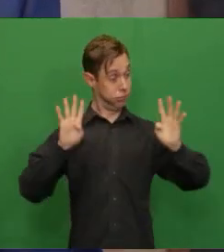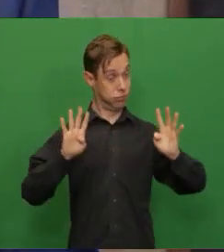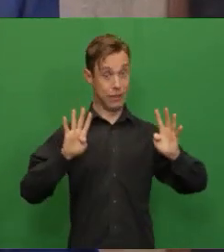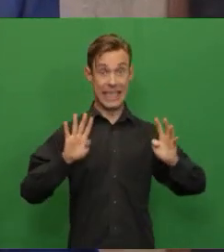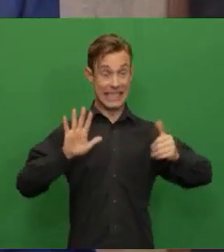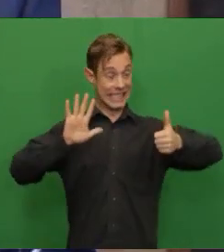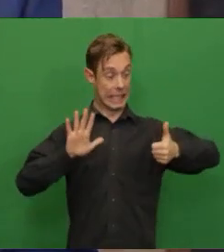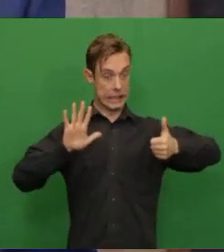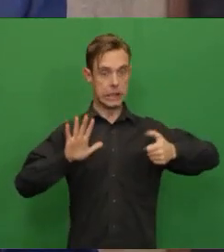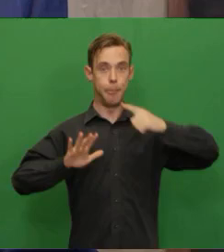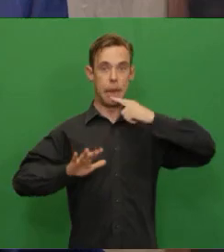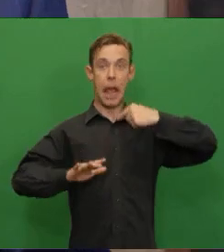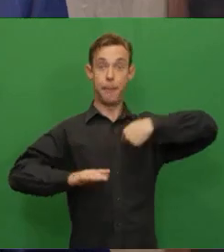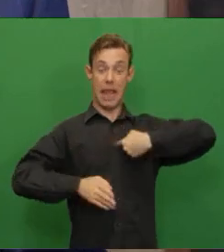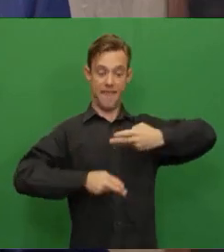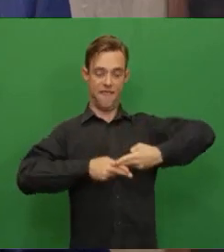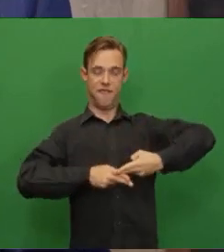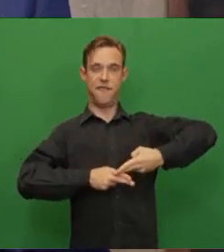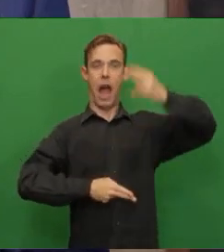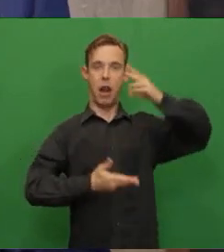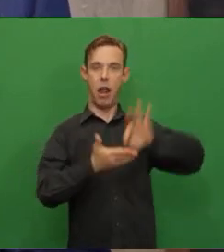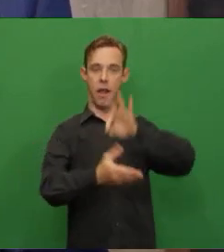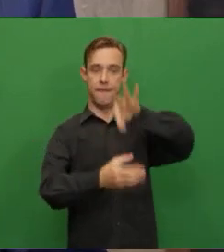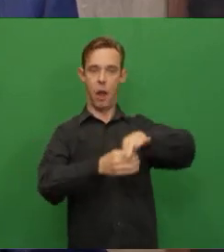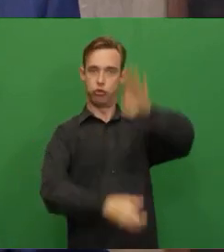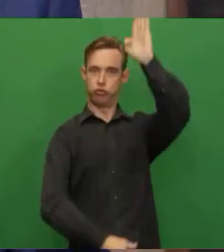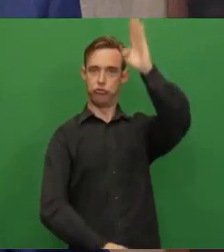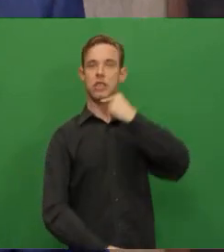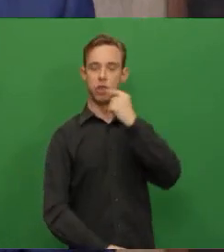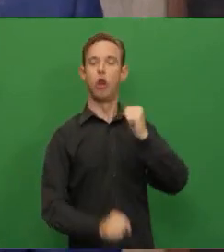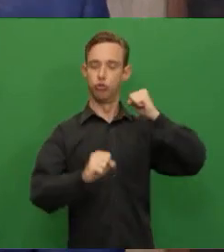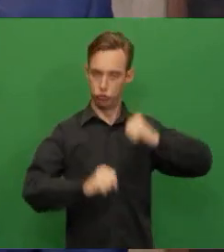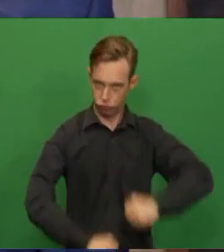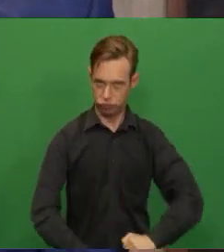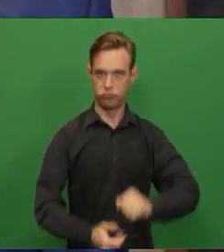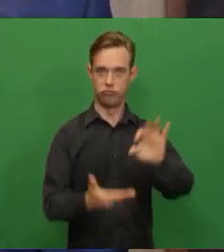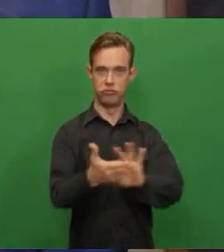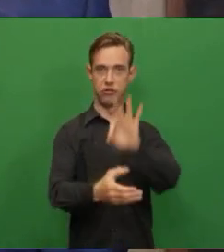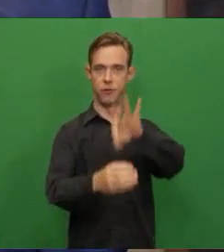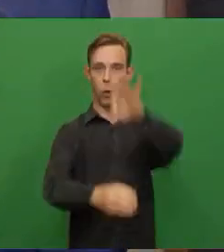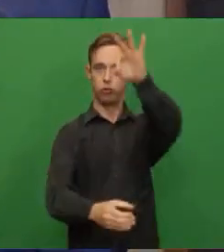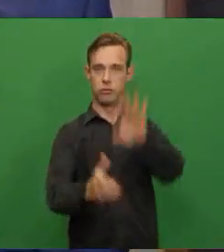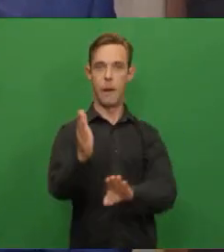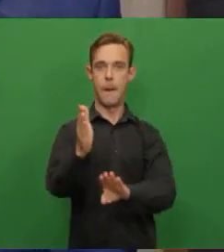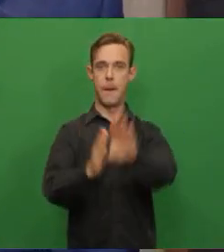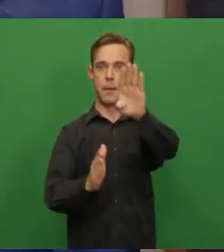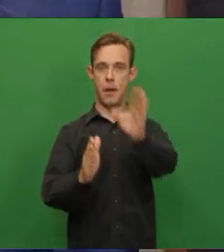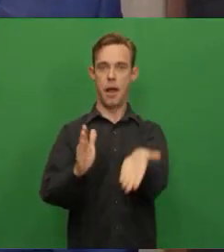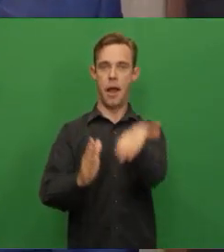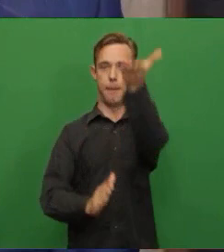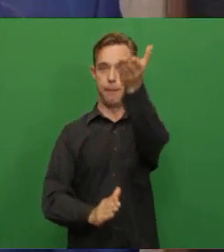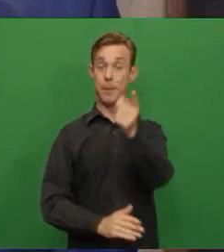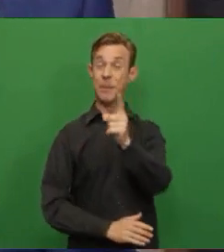The statement says that 3 members preferred, didn't say voted